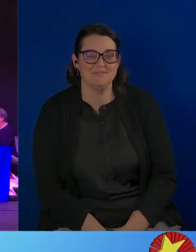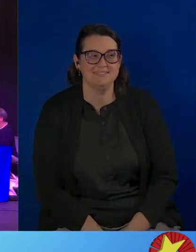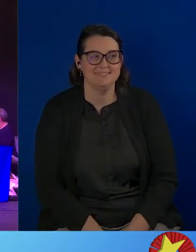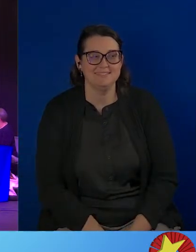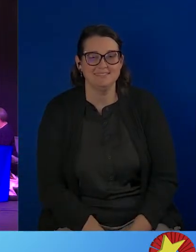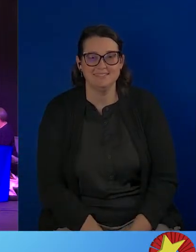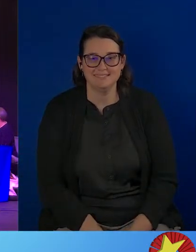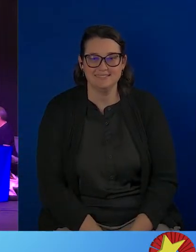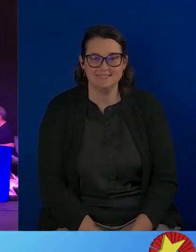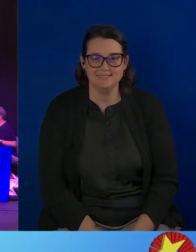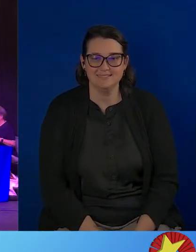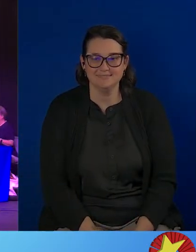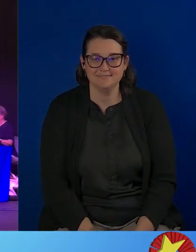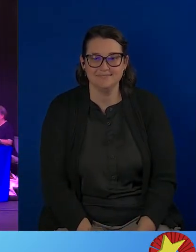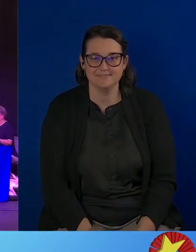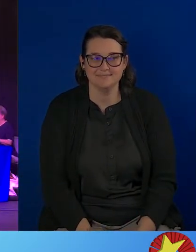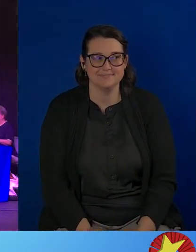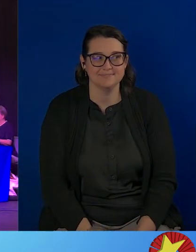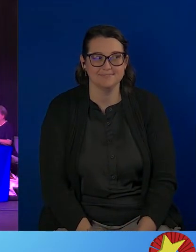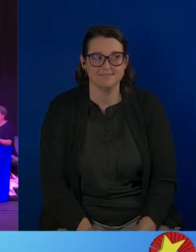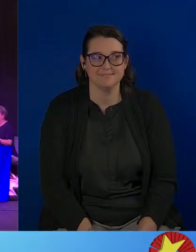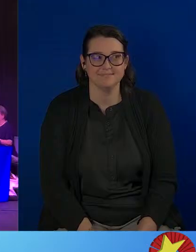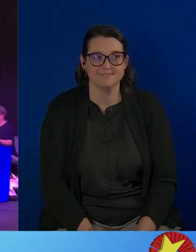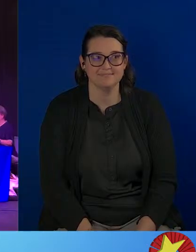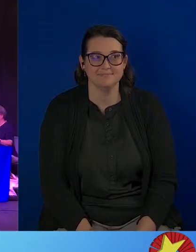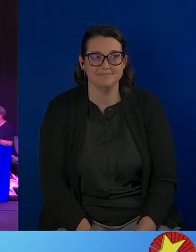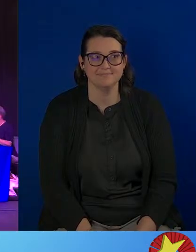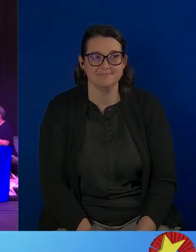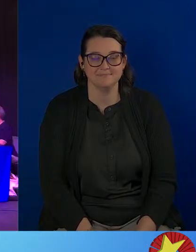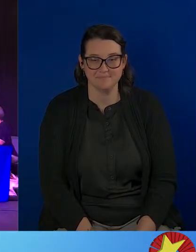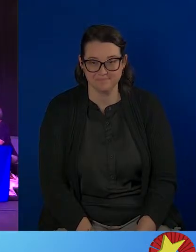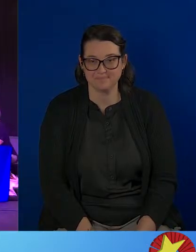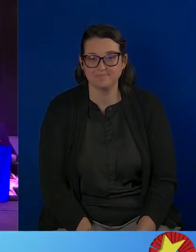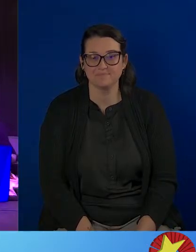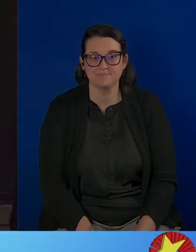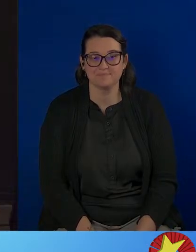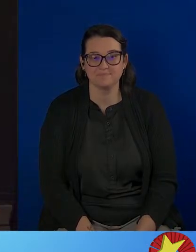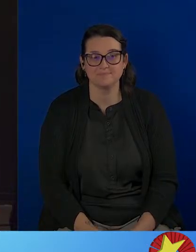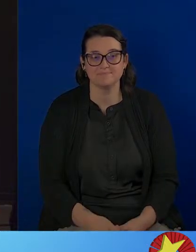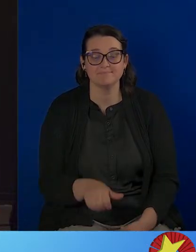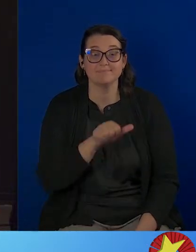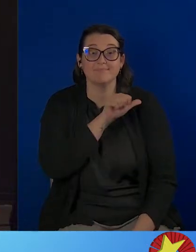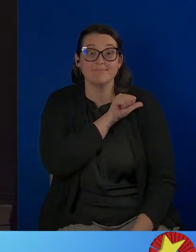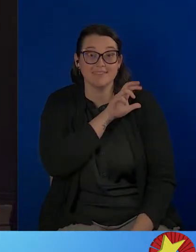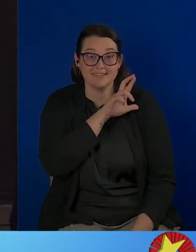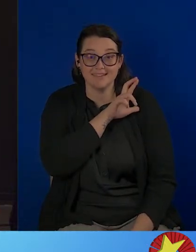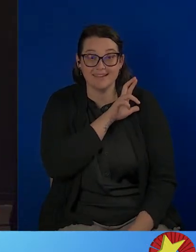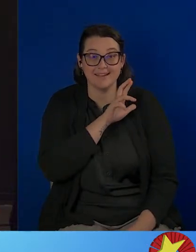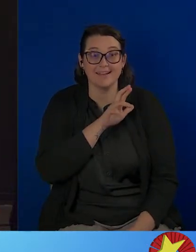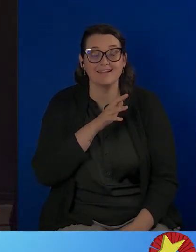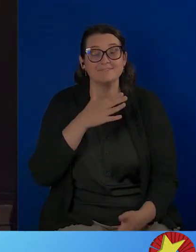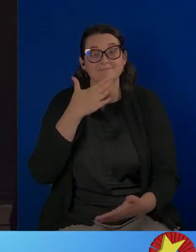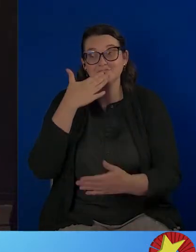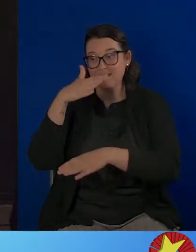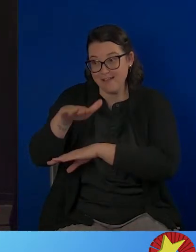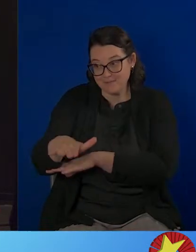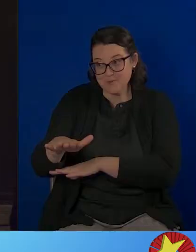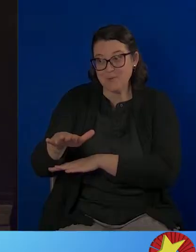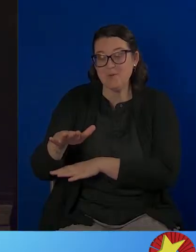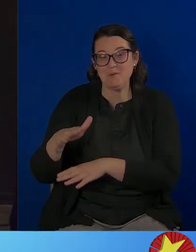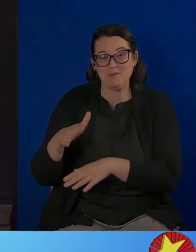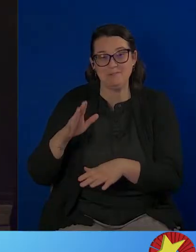Good afternoon. Board President Buchanan,